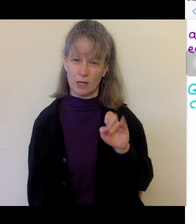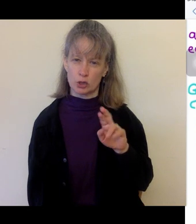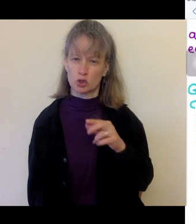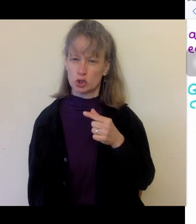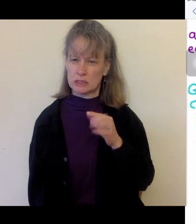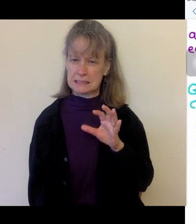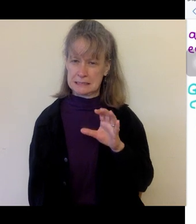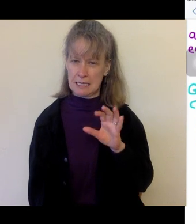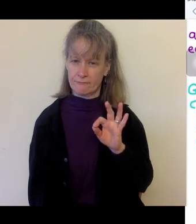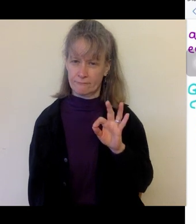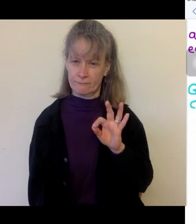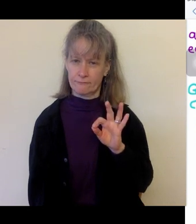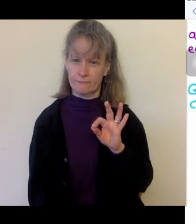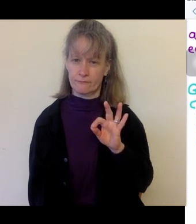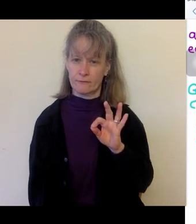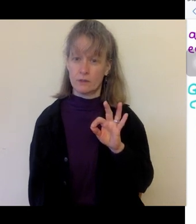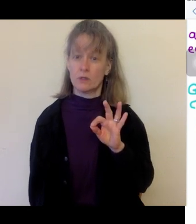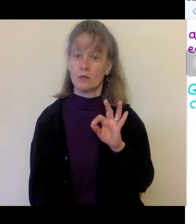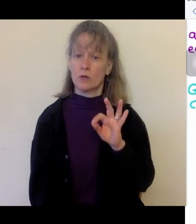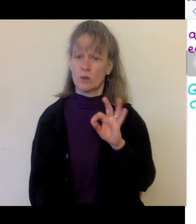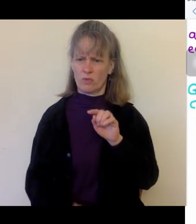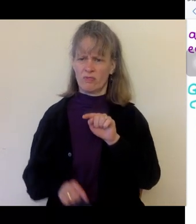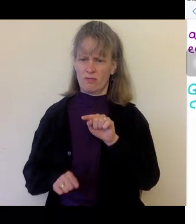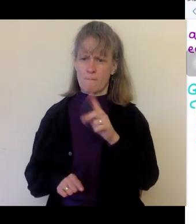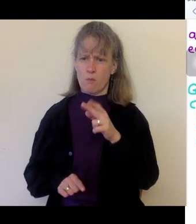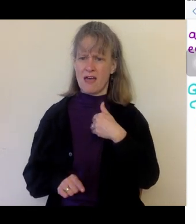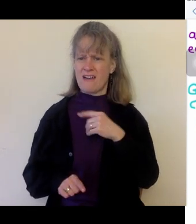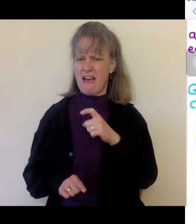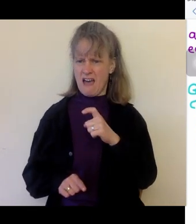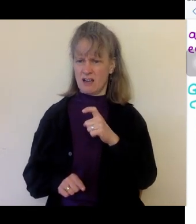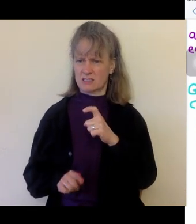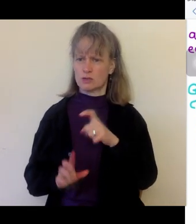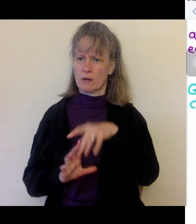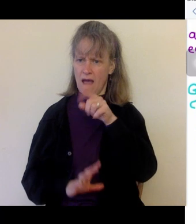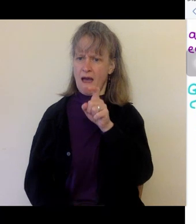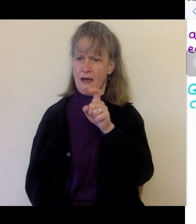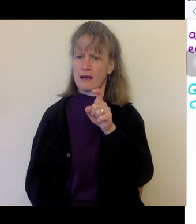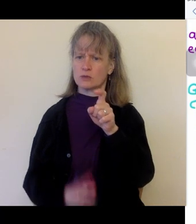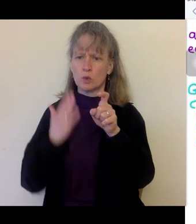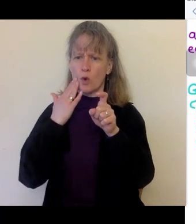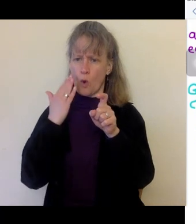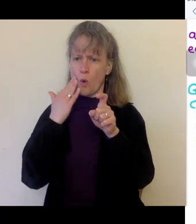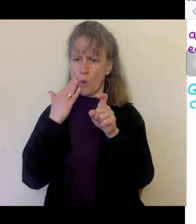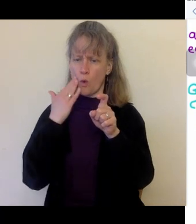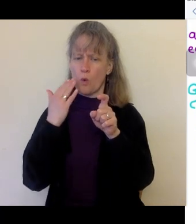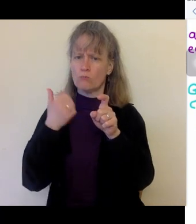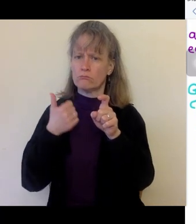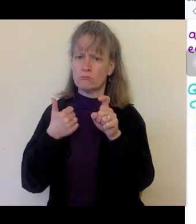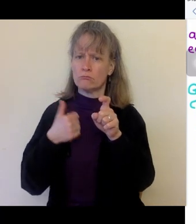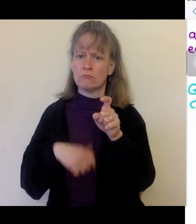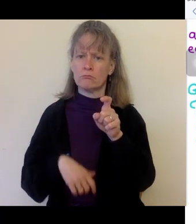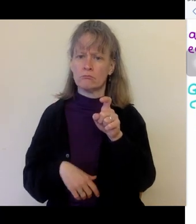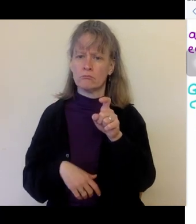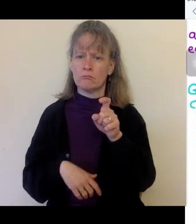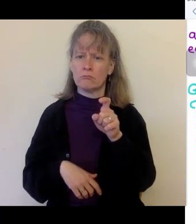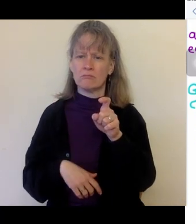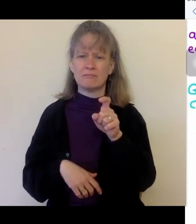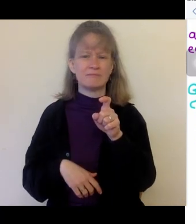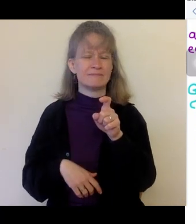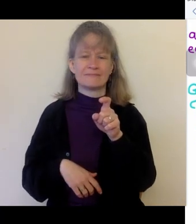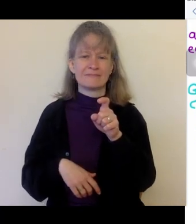We know we can get an x from both x squared and x. We can't